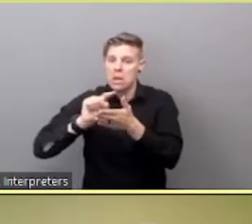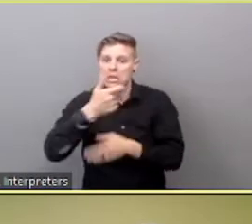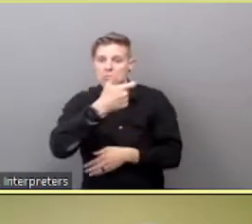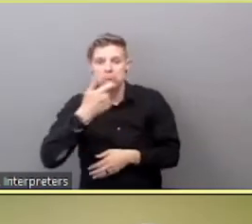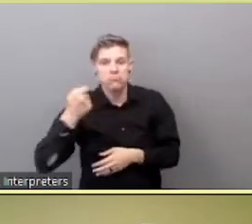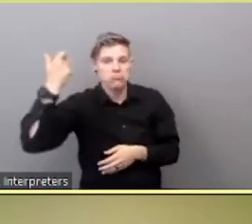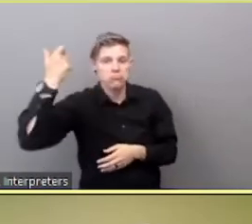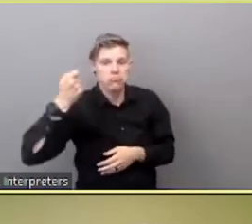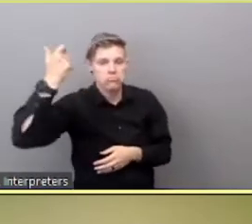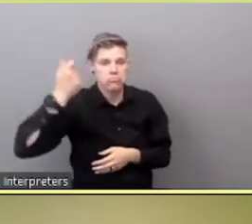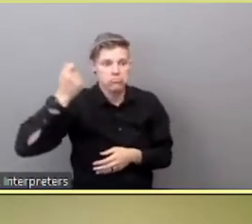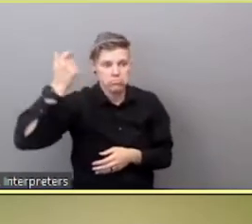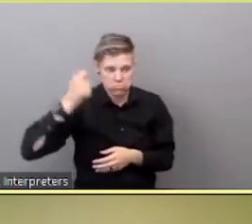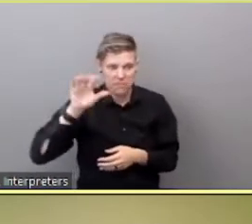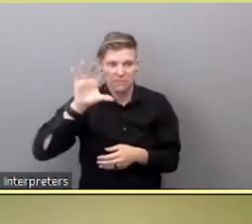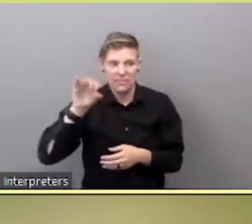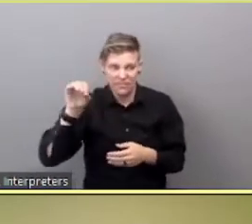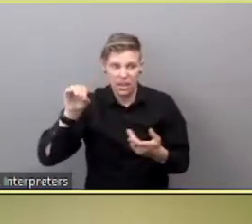are being reimbursed by